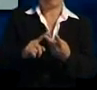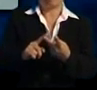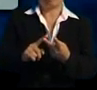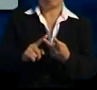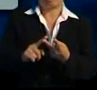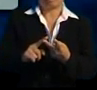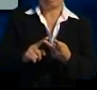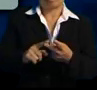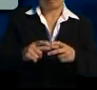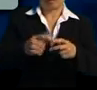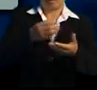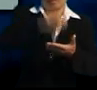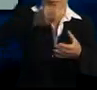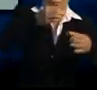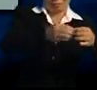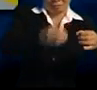test tube holder,